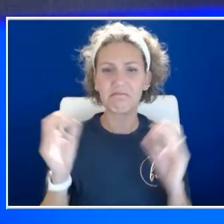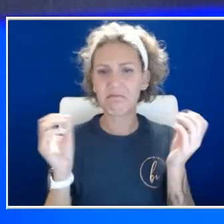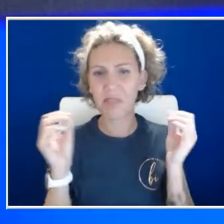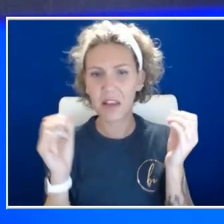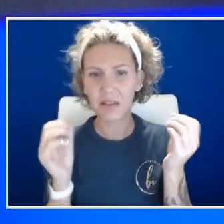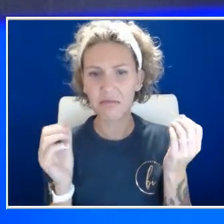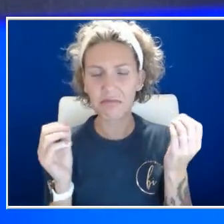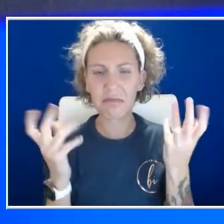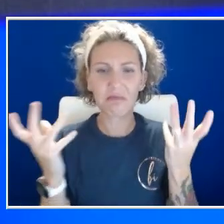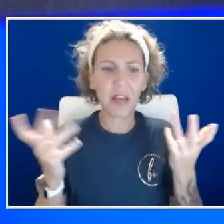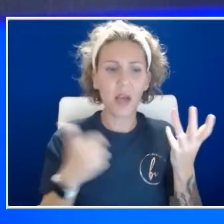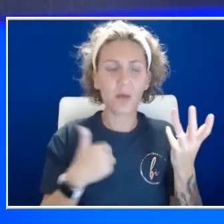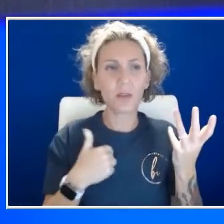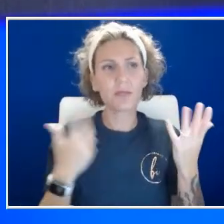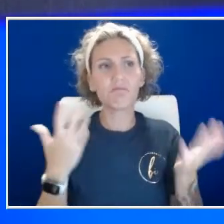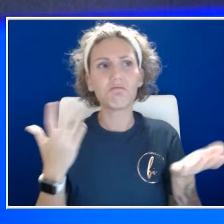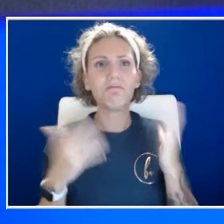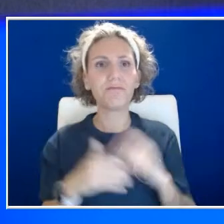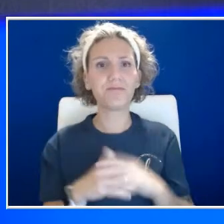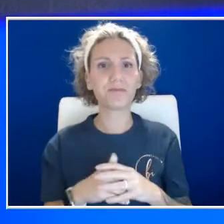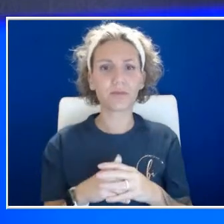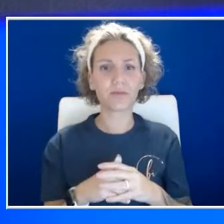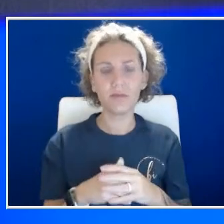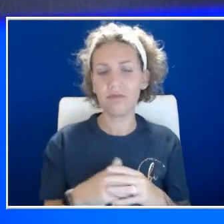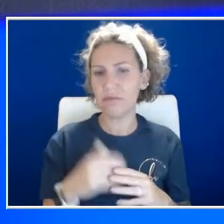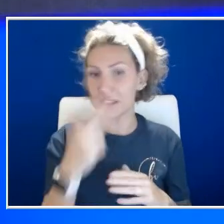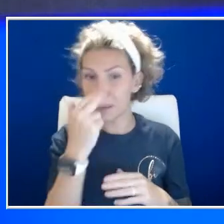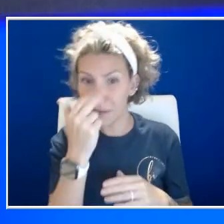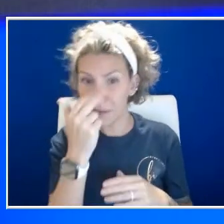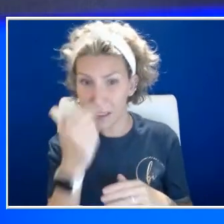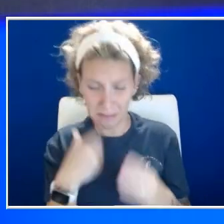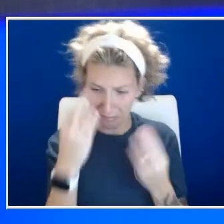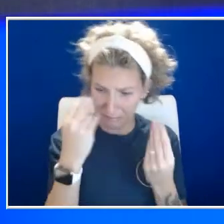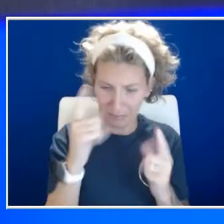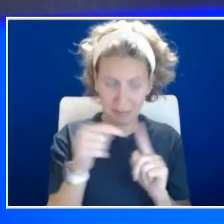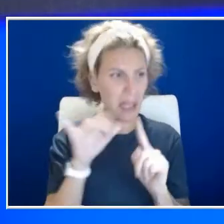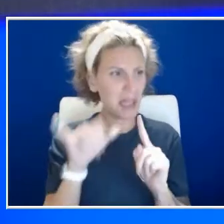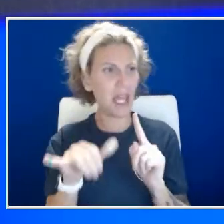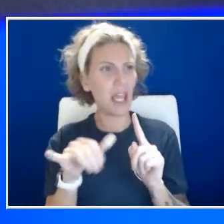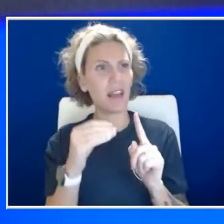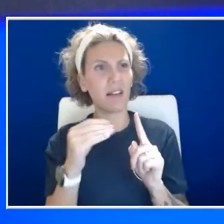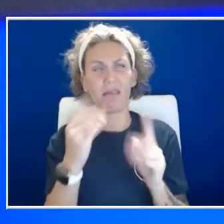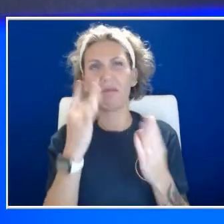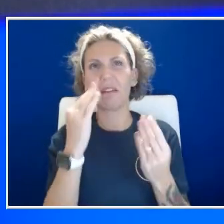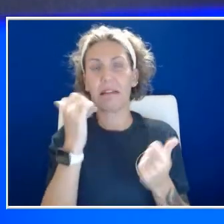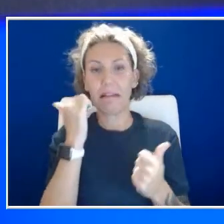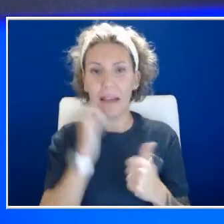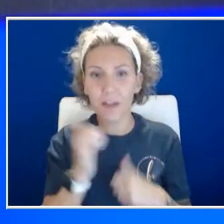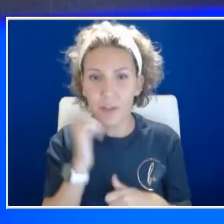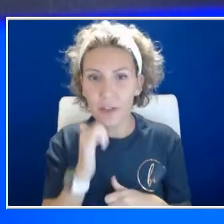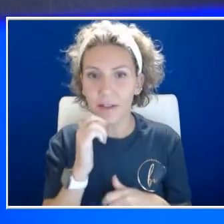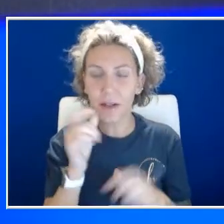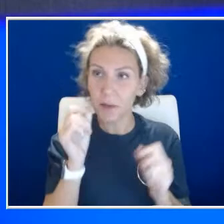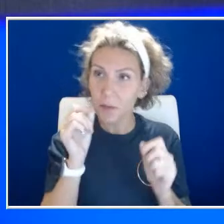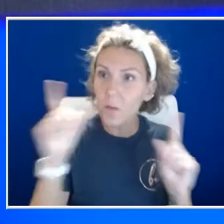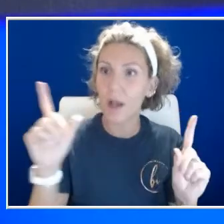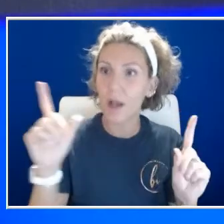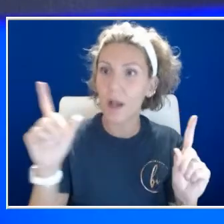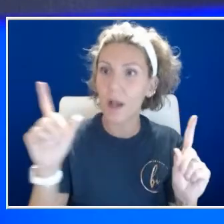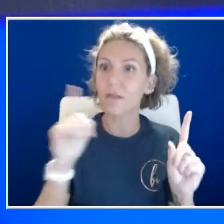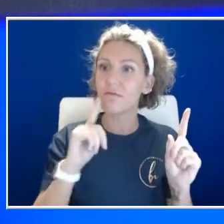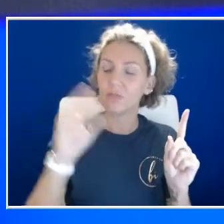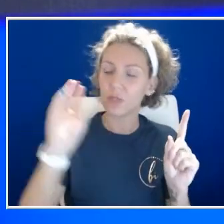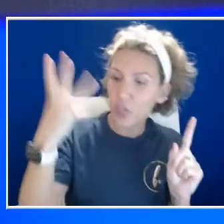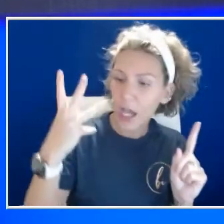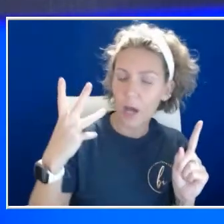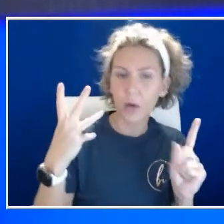doing it's so funny, I was thinking about that, and I thought every day I get up and I take a shower and I get ready for work, and that's what I